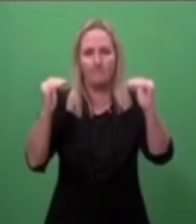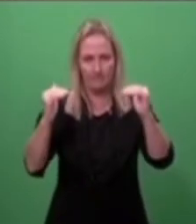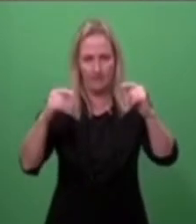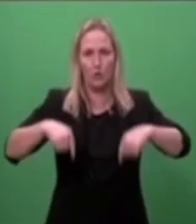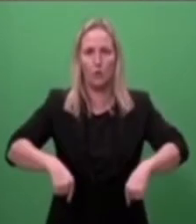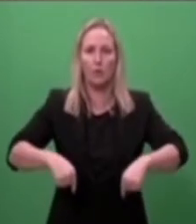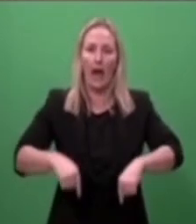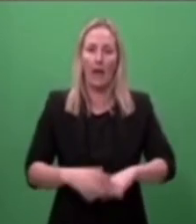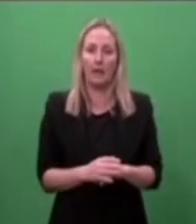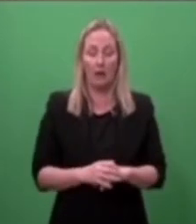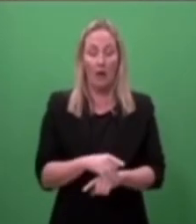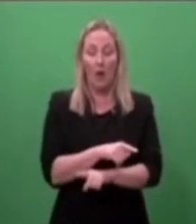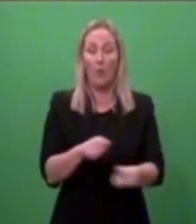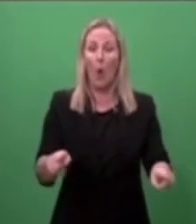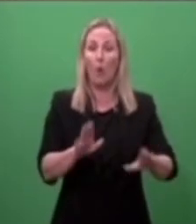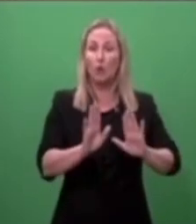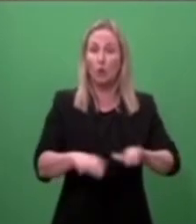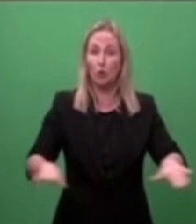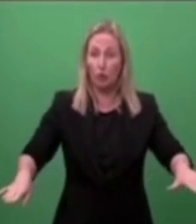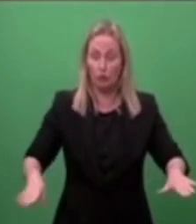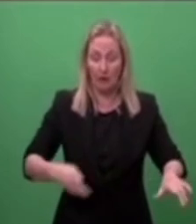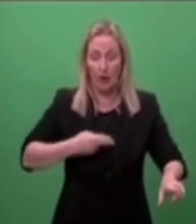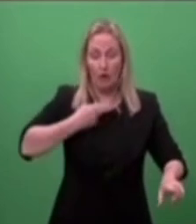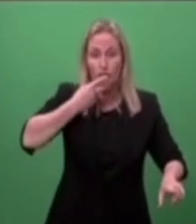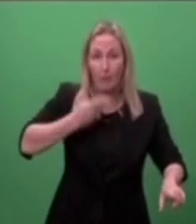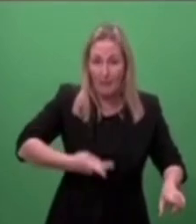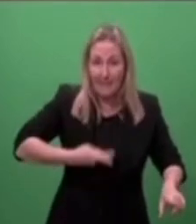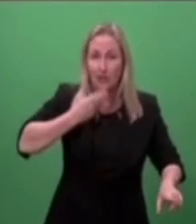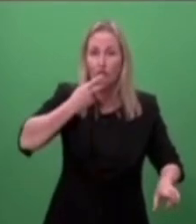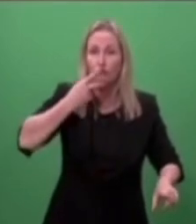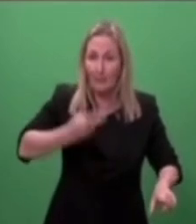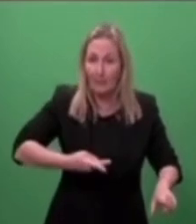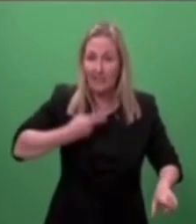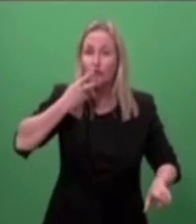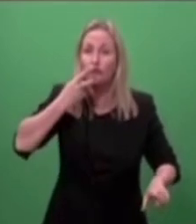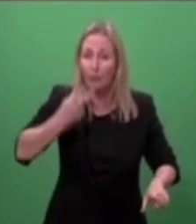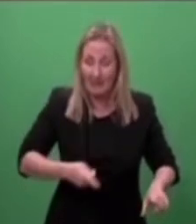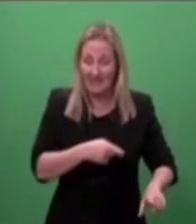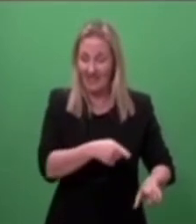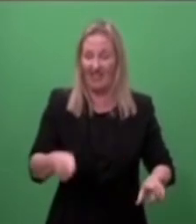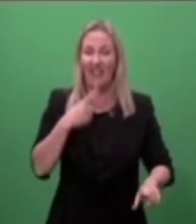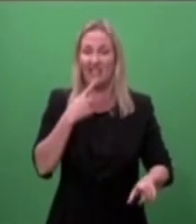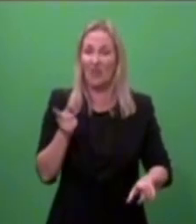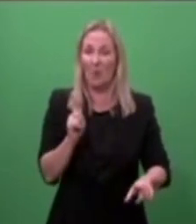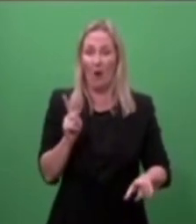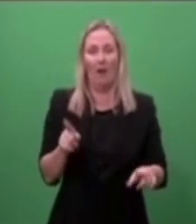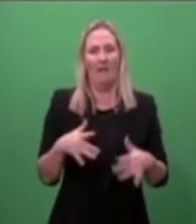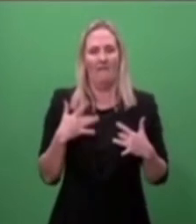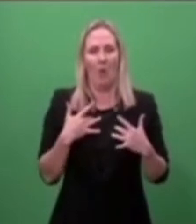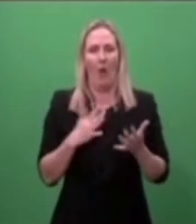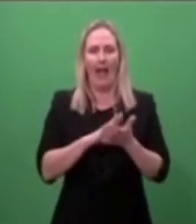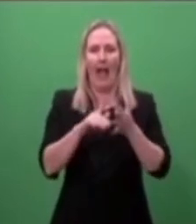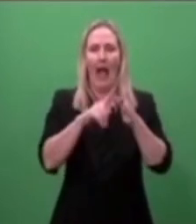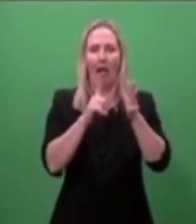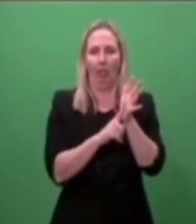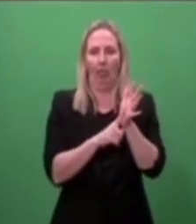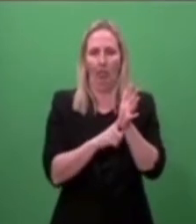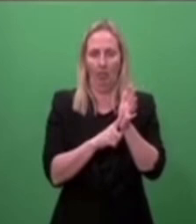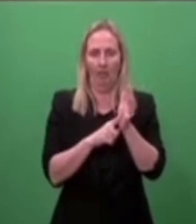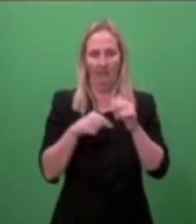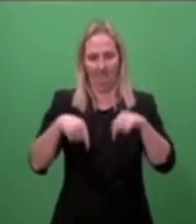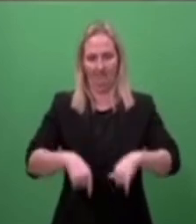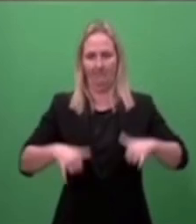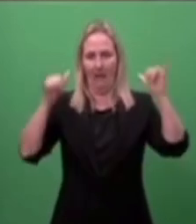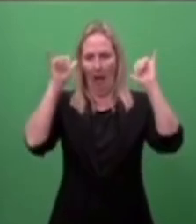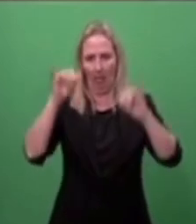these children went through, repeatedly referred to as hell on earth. Their time in state or faith-based